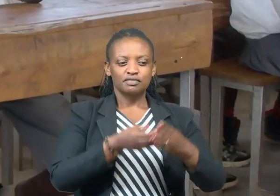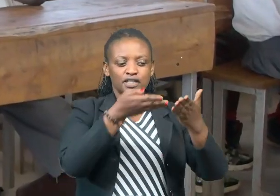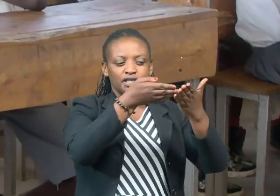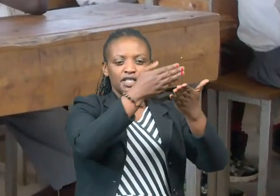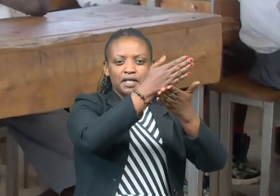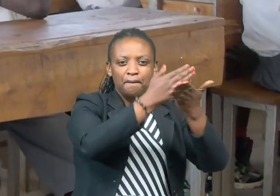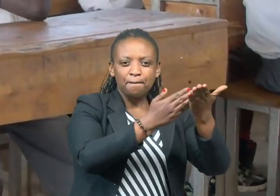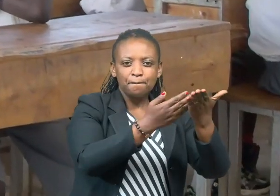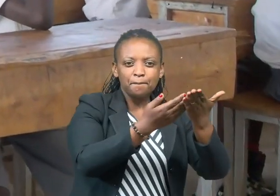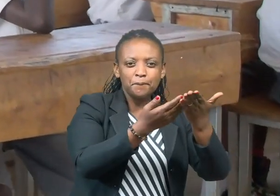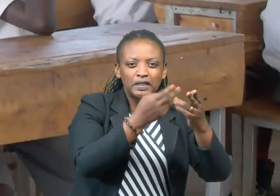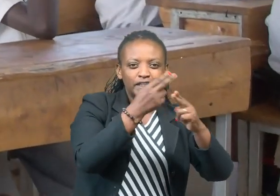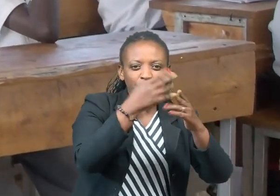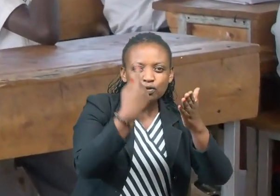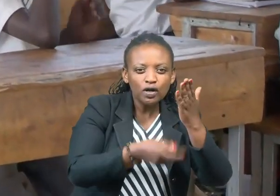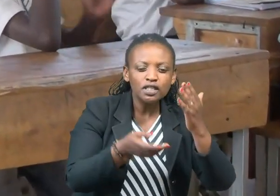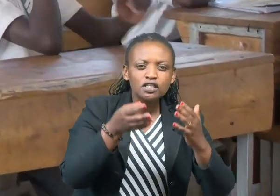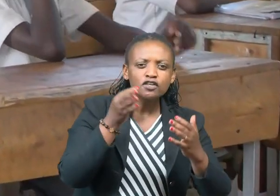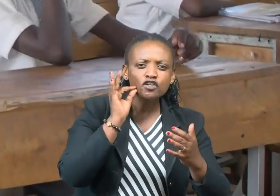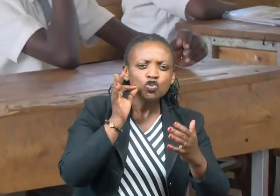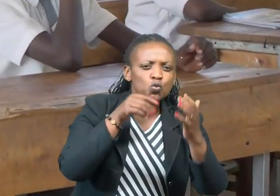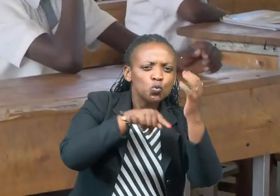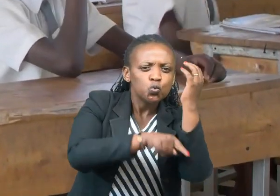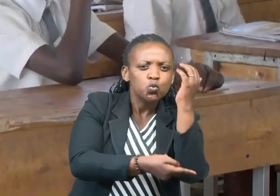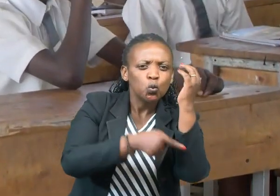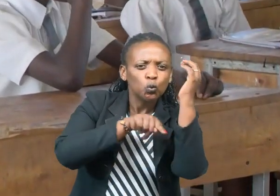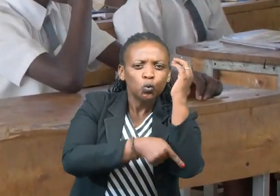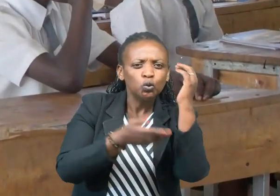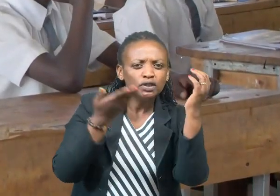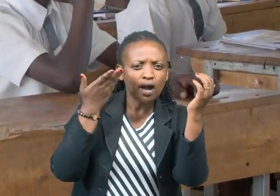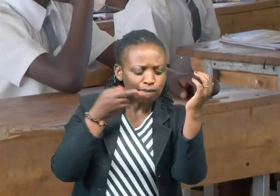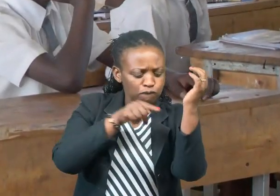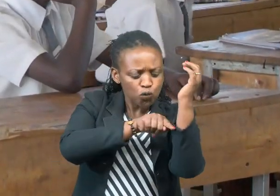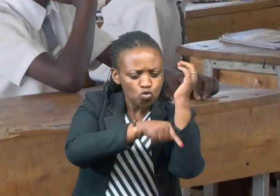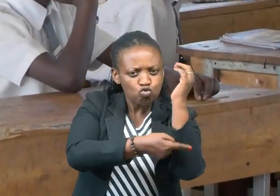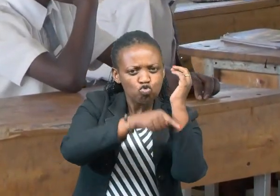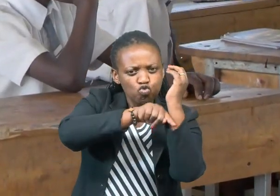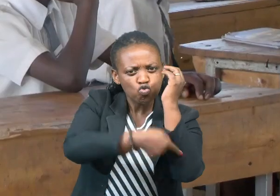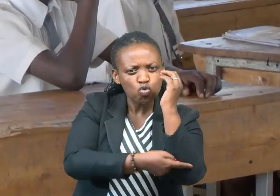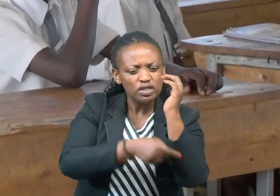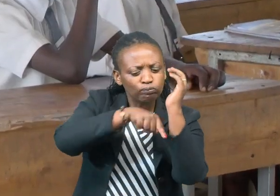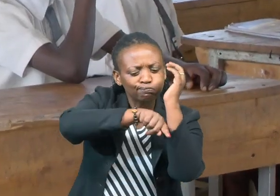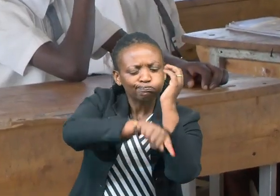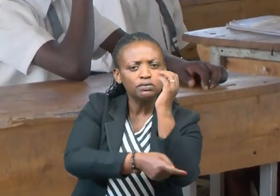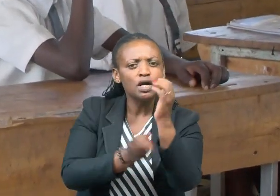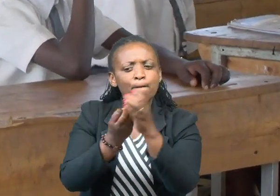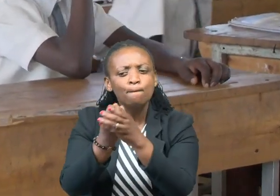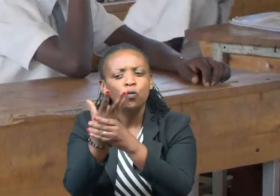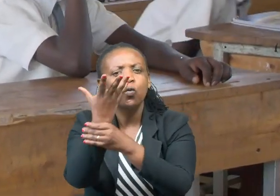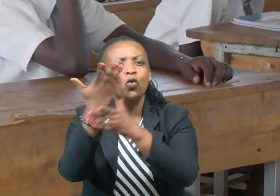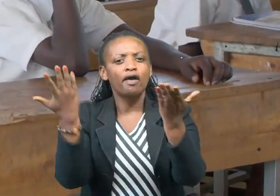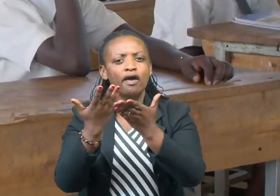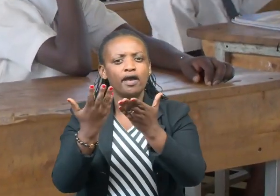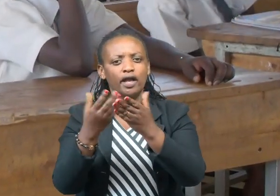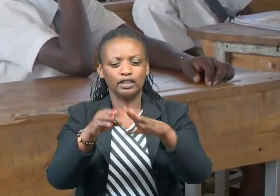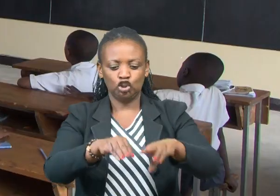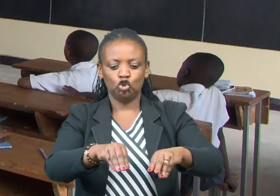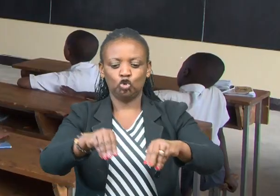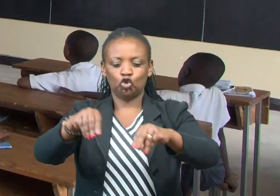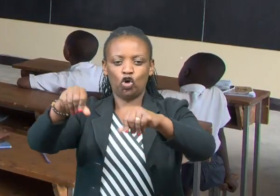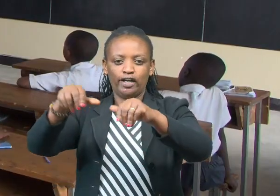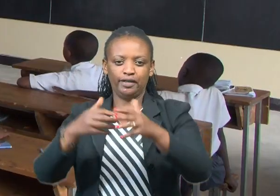These are roots. Where do roots grow? Roots grow in the